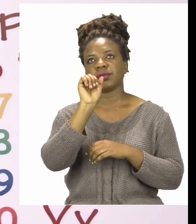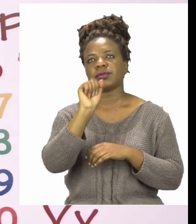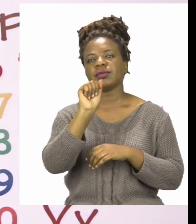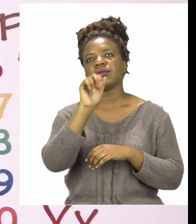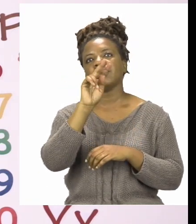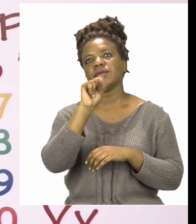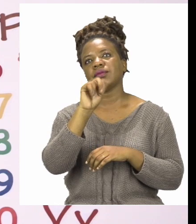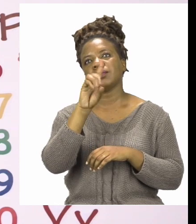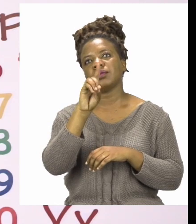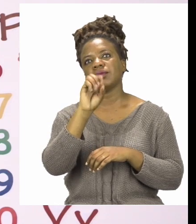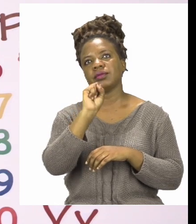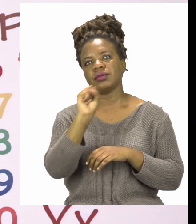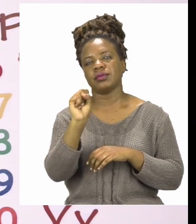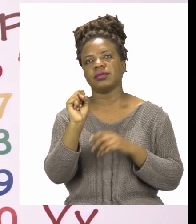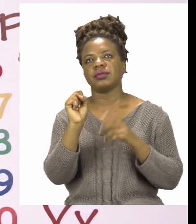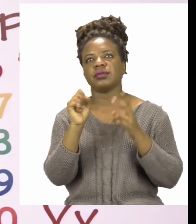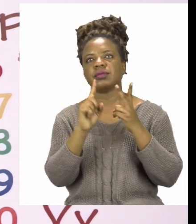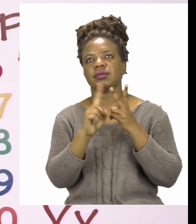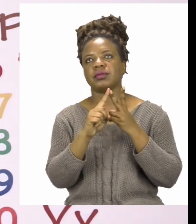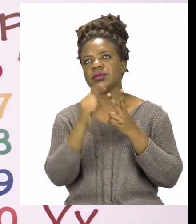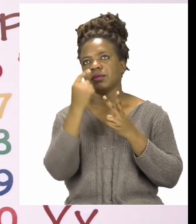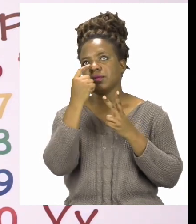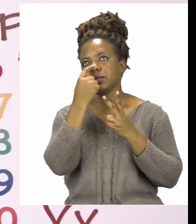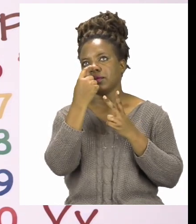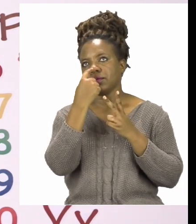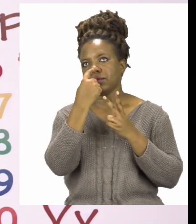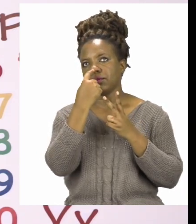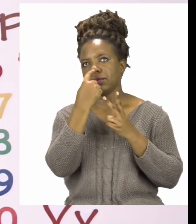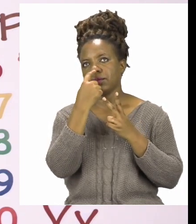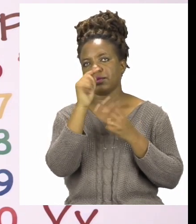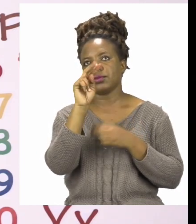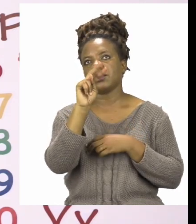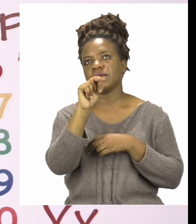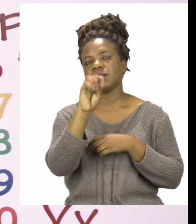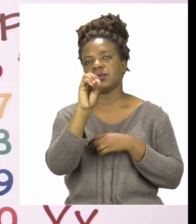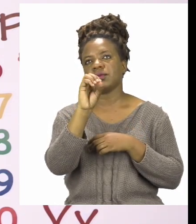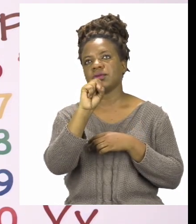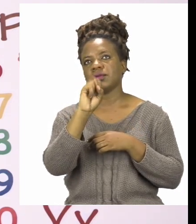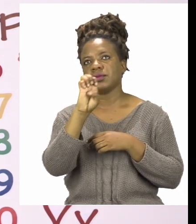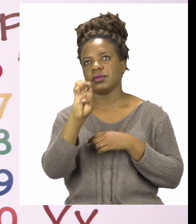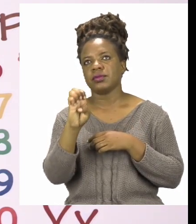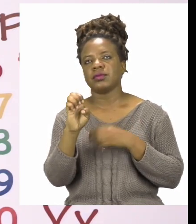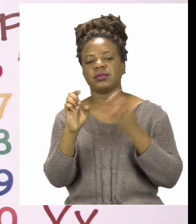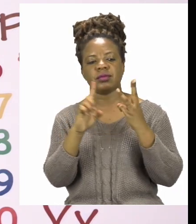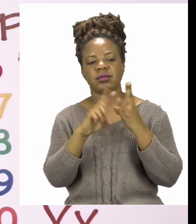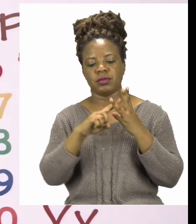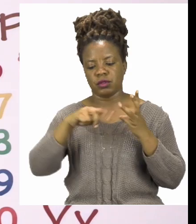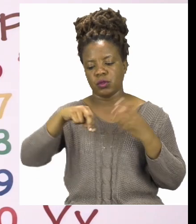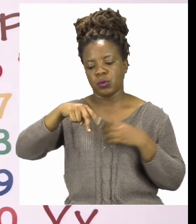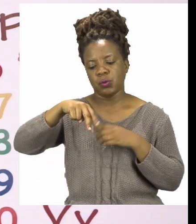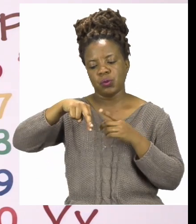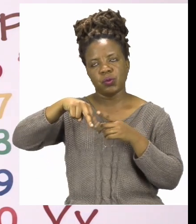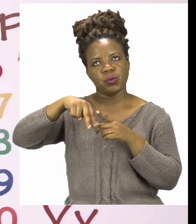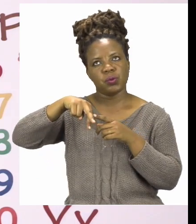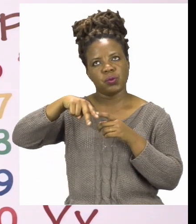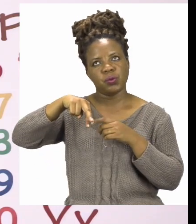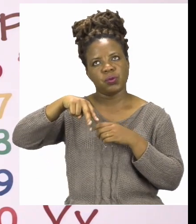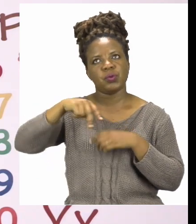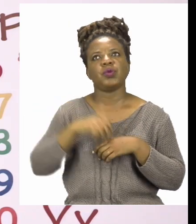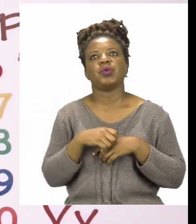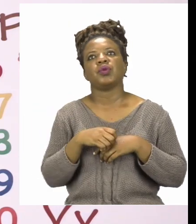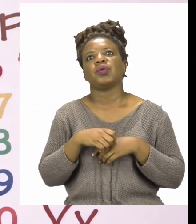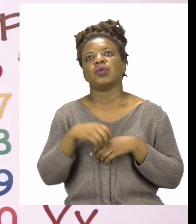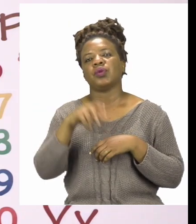and feet. But before we do them, I want you to show me those body parts. These are, of course, your